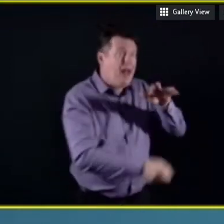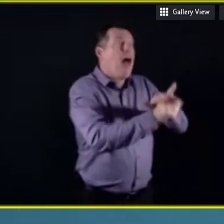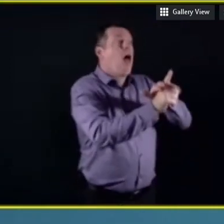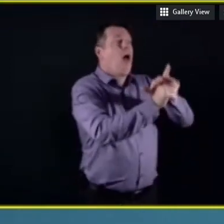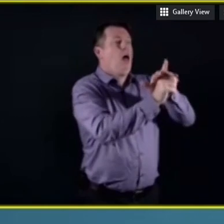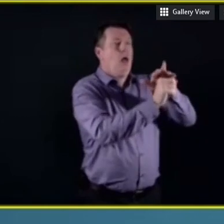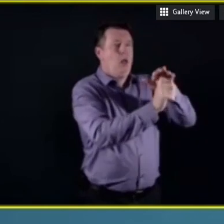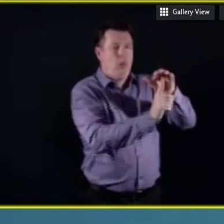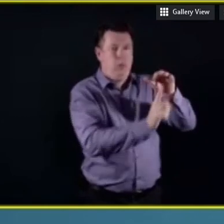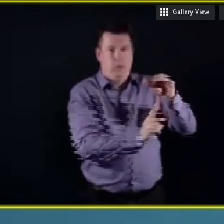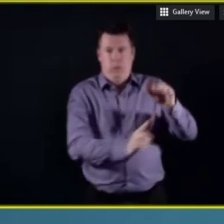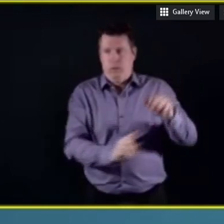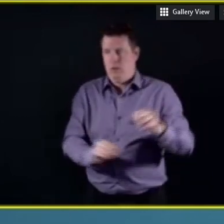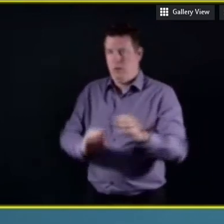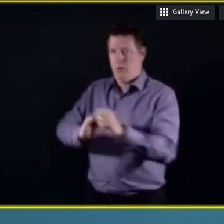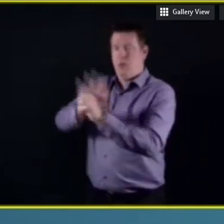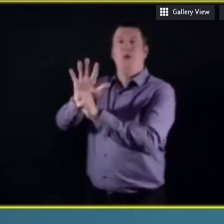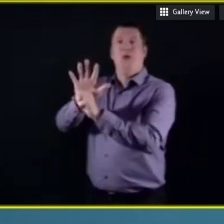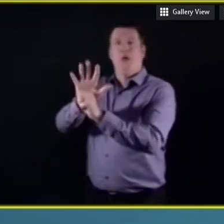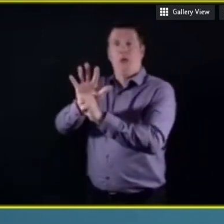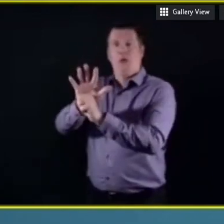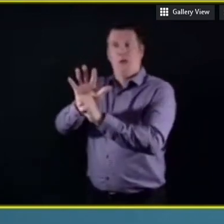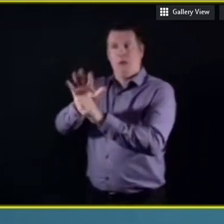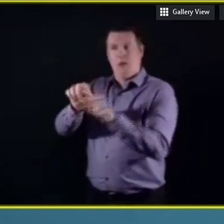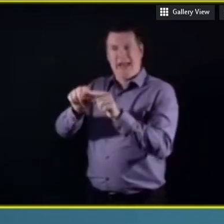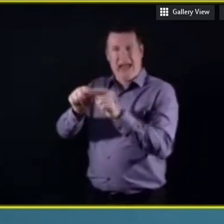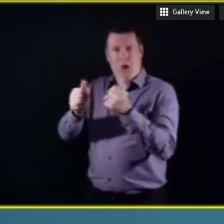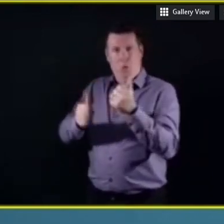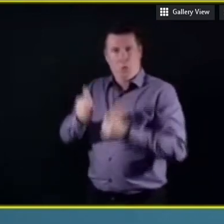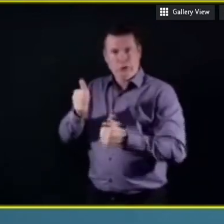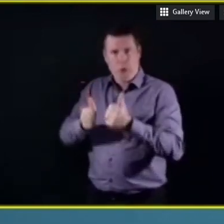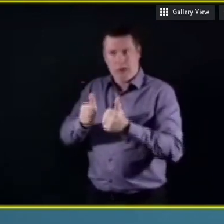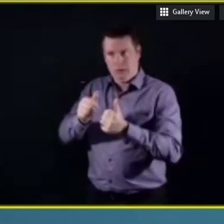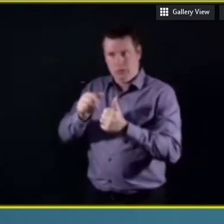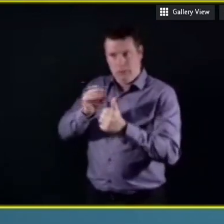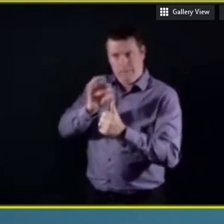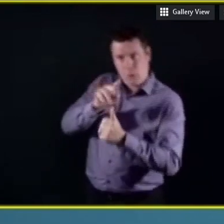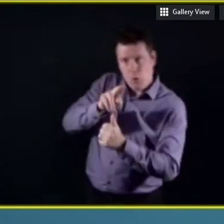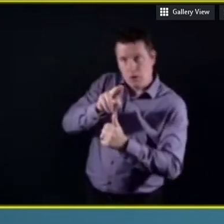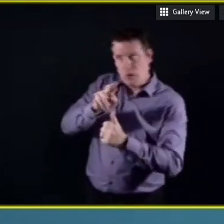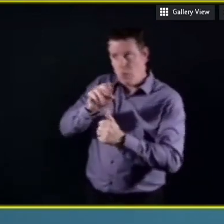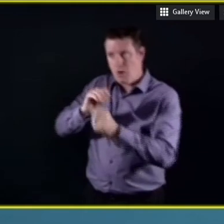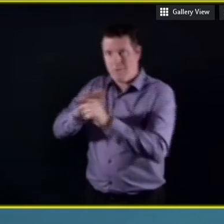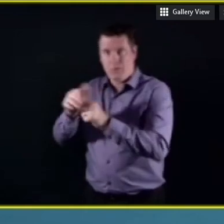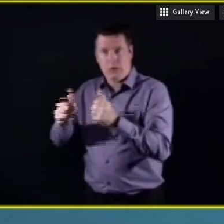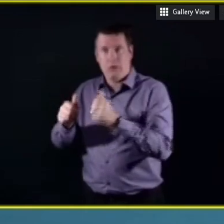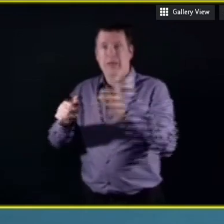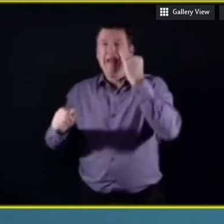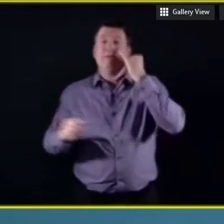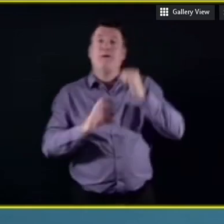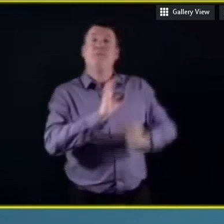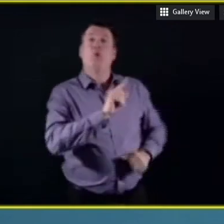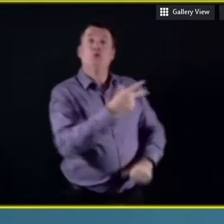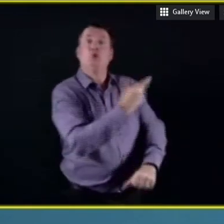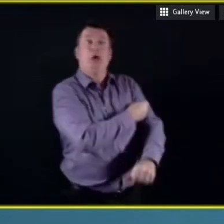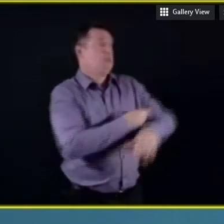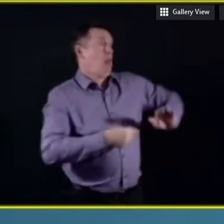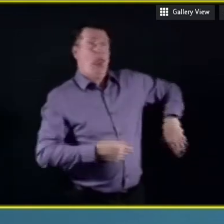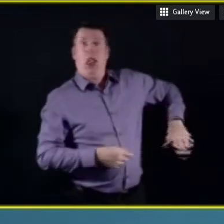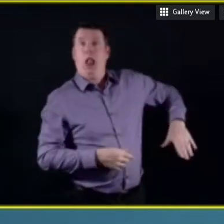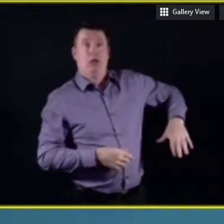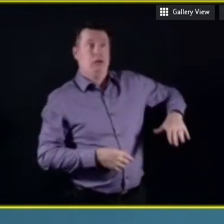of Pediatrics that childhood immunizations are essential care and that those need to move forward too, according to the schedule of schools, even when school's not